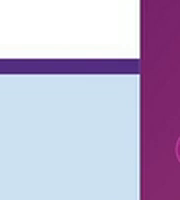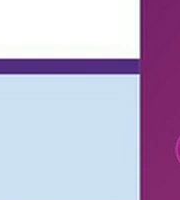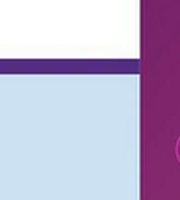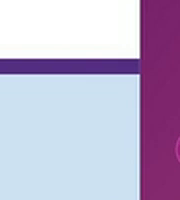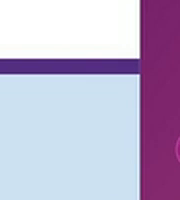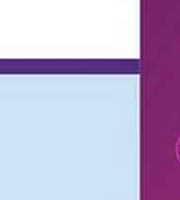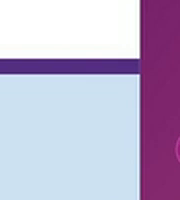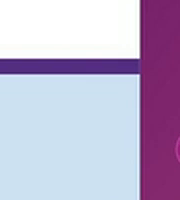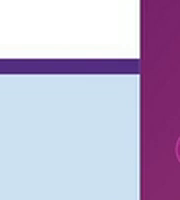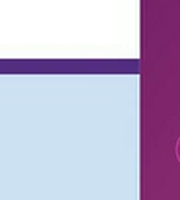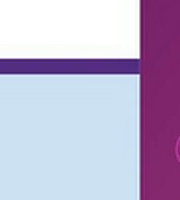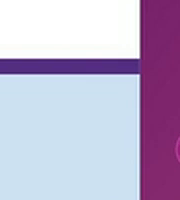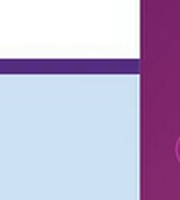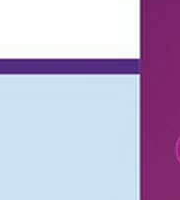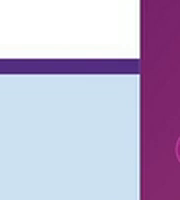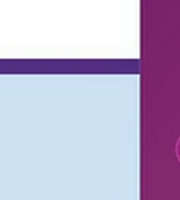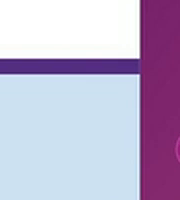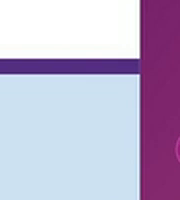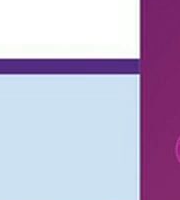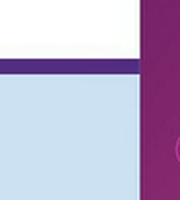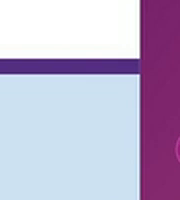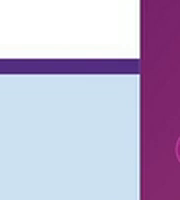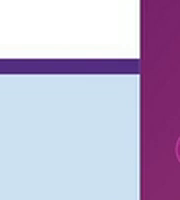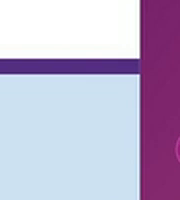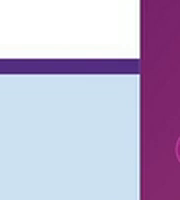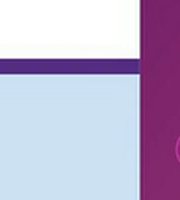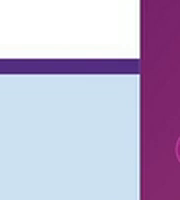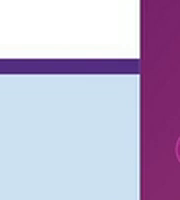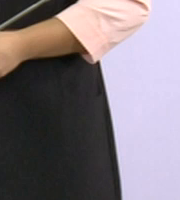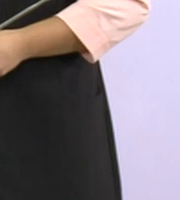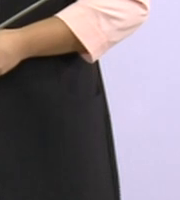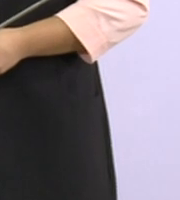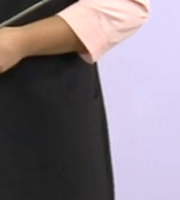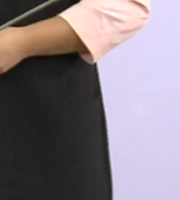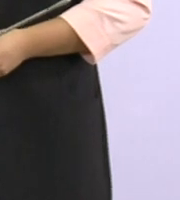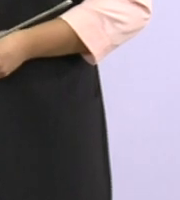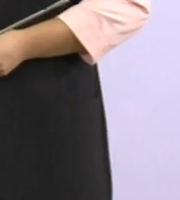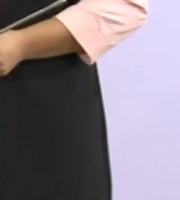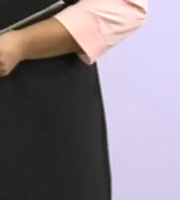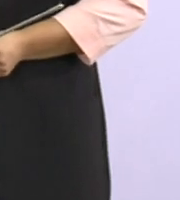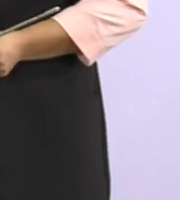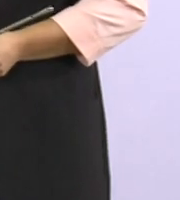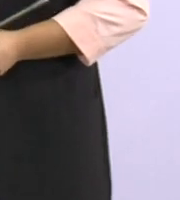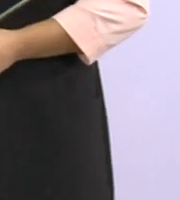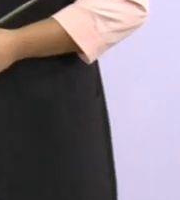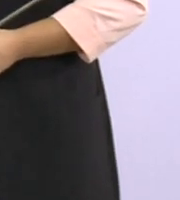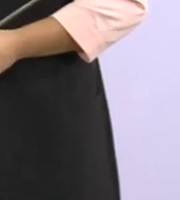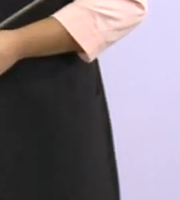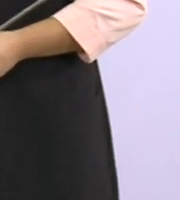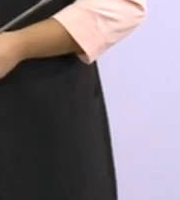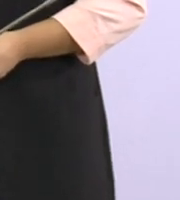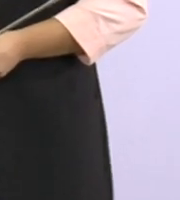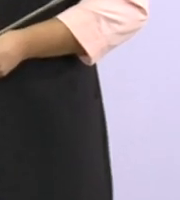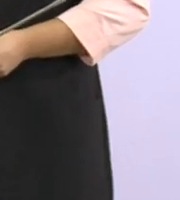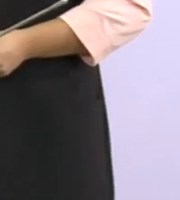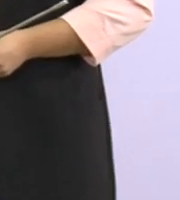person will always help when his friend is in deep water. And the last idiom, students, is to